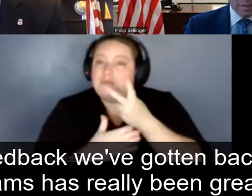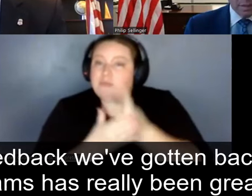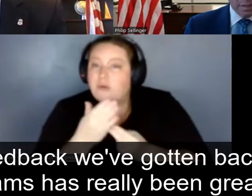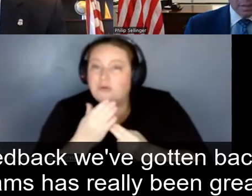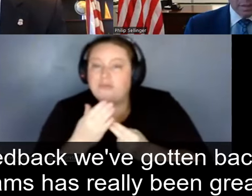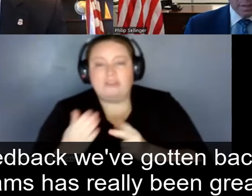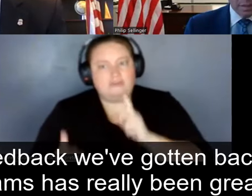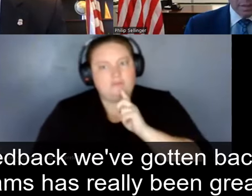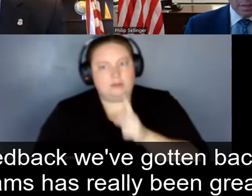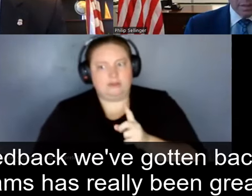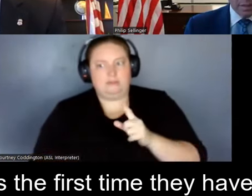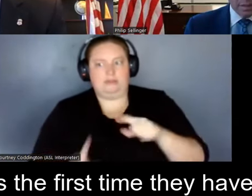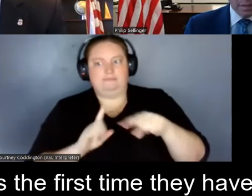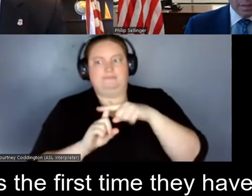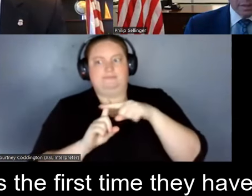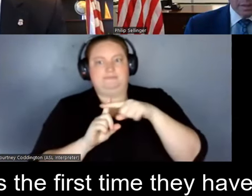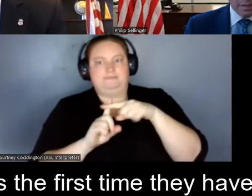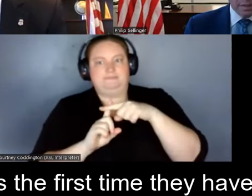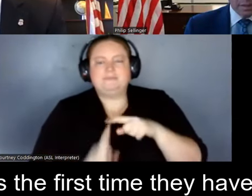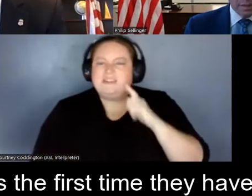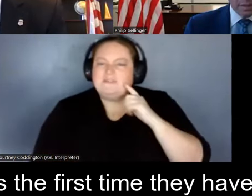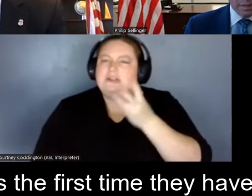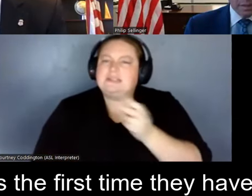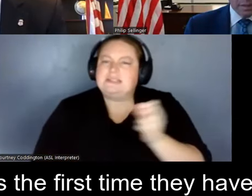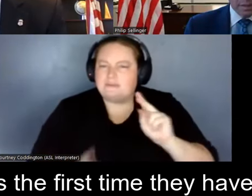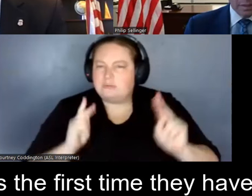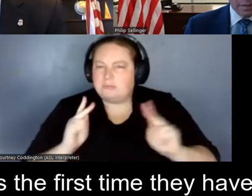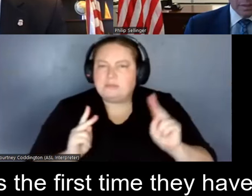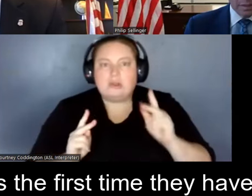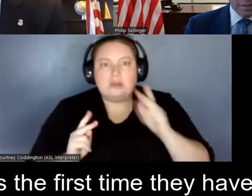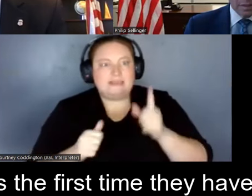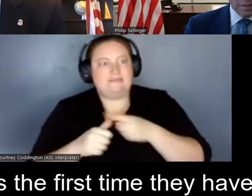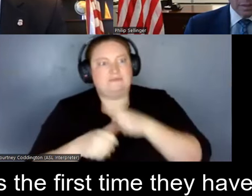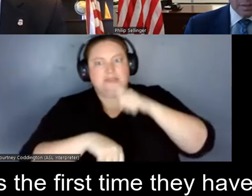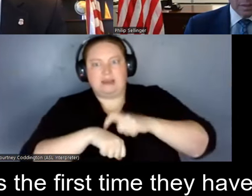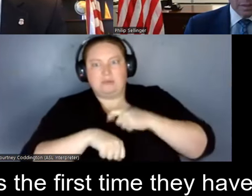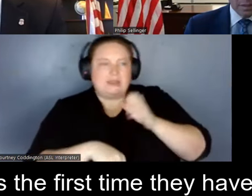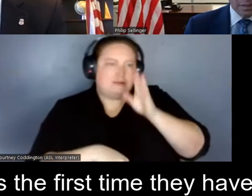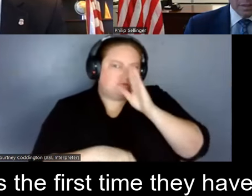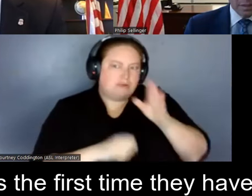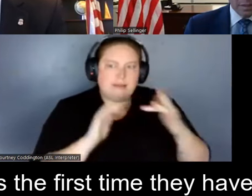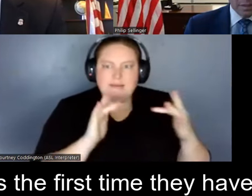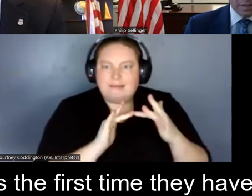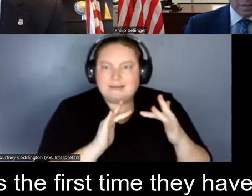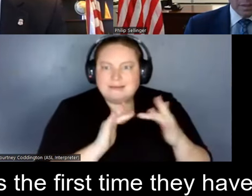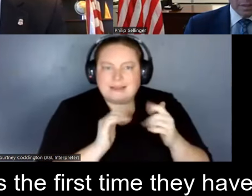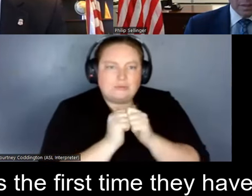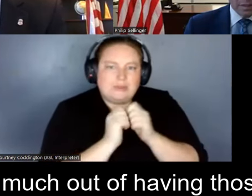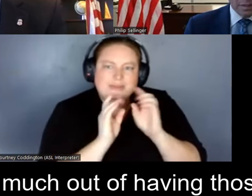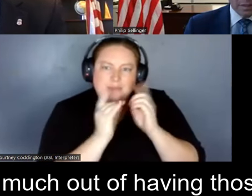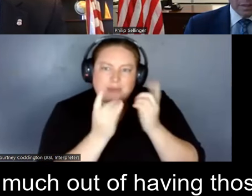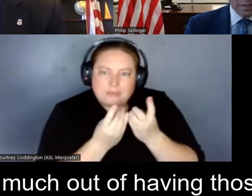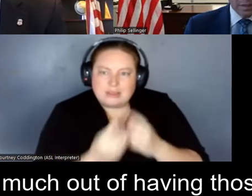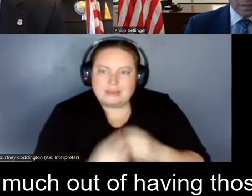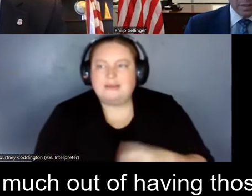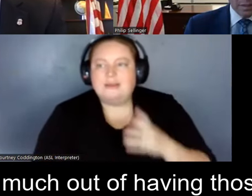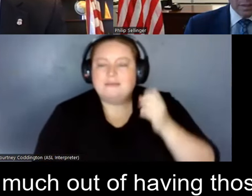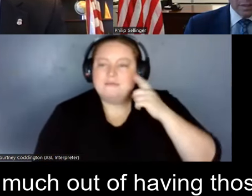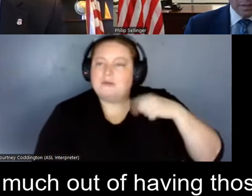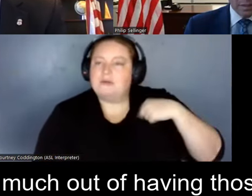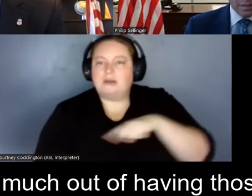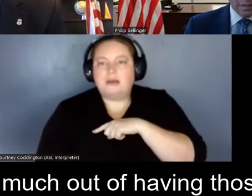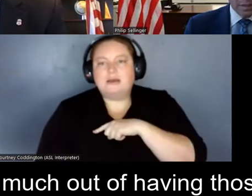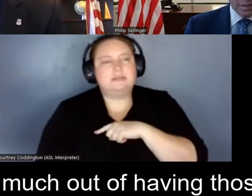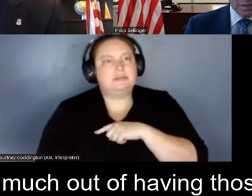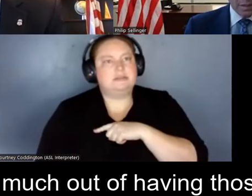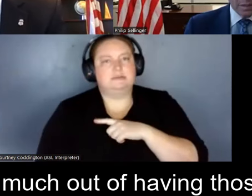has really been great. I mean, for a number of people, it's the first time they've had any direct contact with the department. And for us, we just get so much